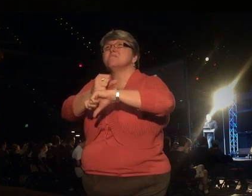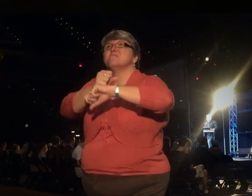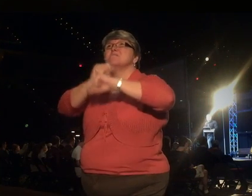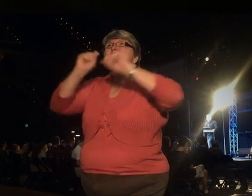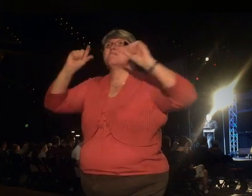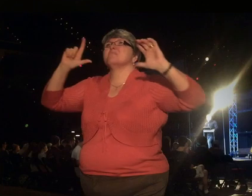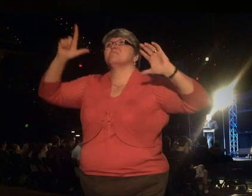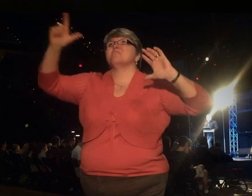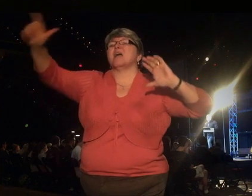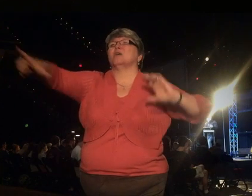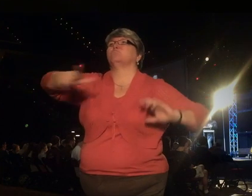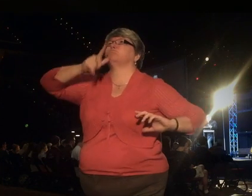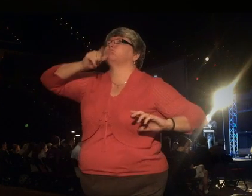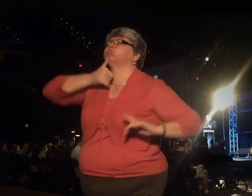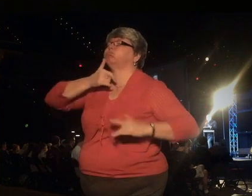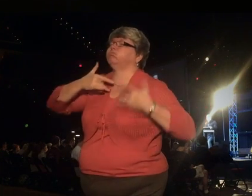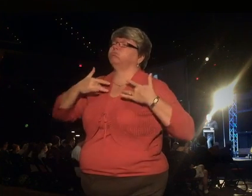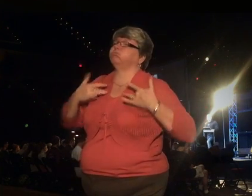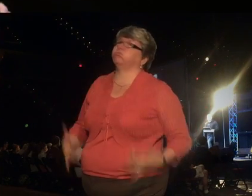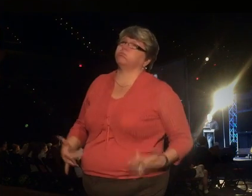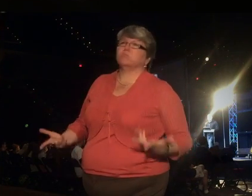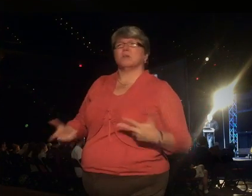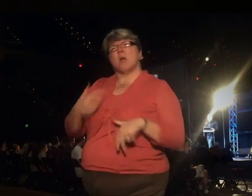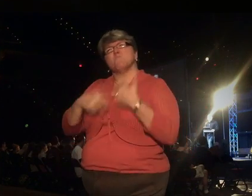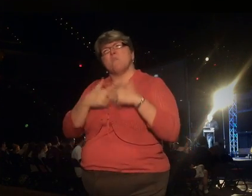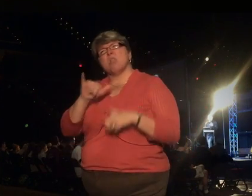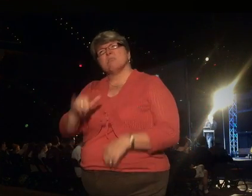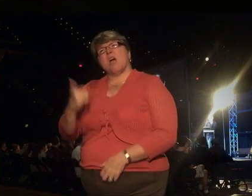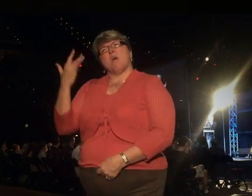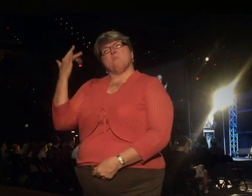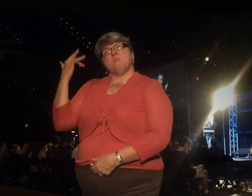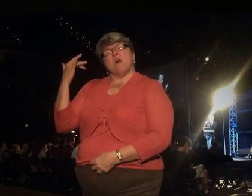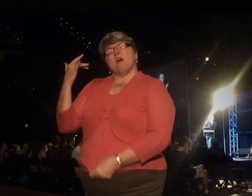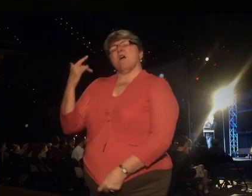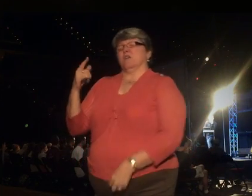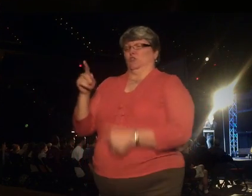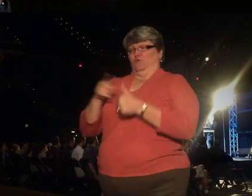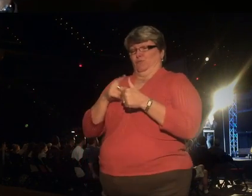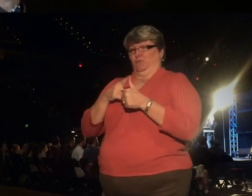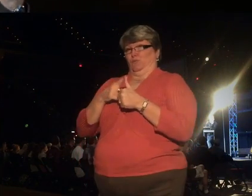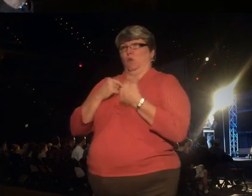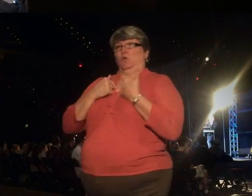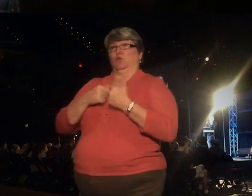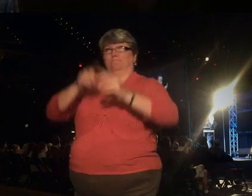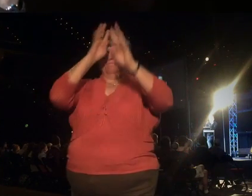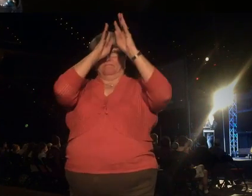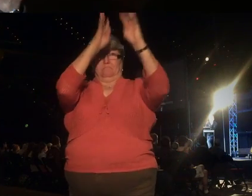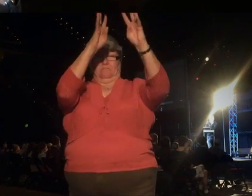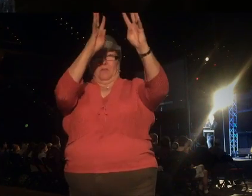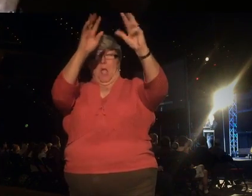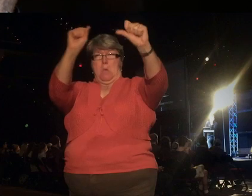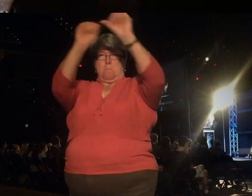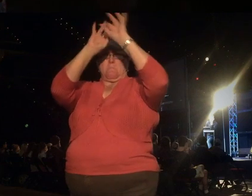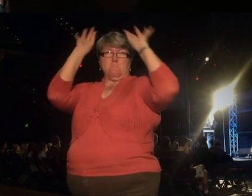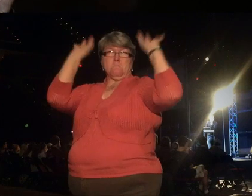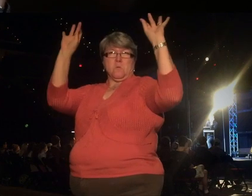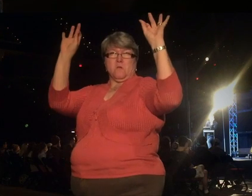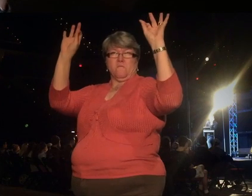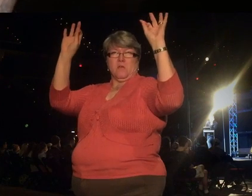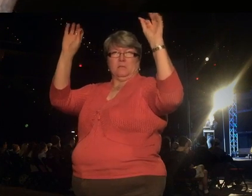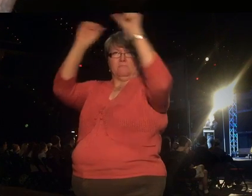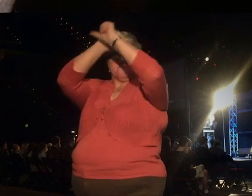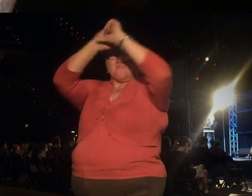much disappointment and so much discouragement. There's some real problems with that. Why? Number one is that when you create an epic fantasy